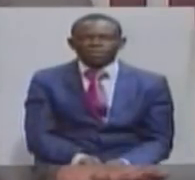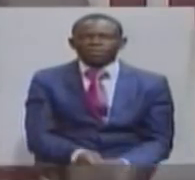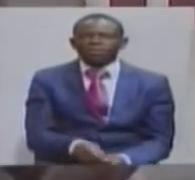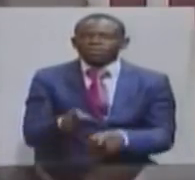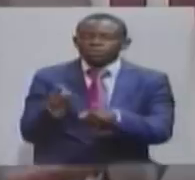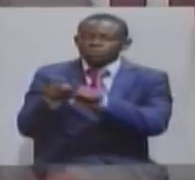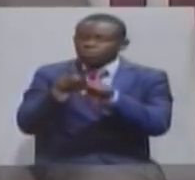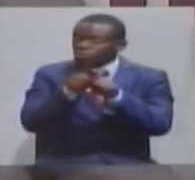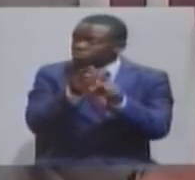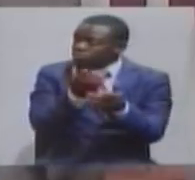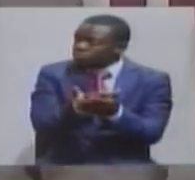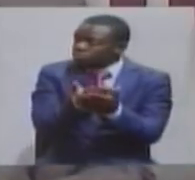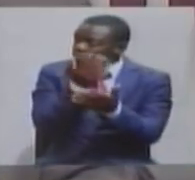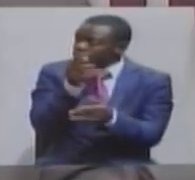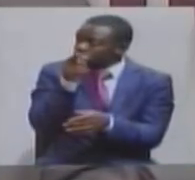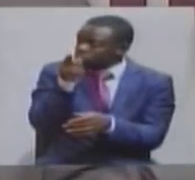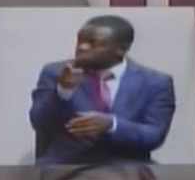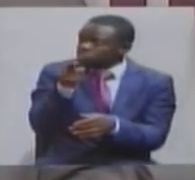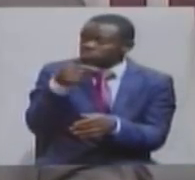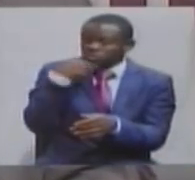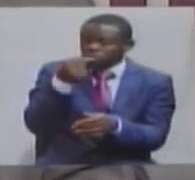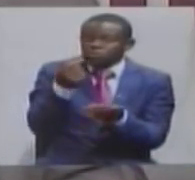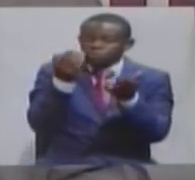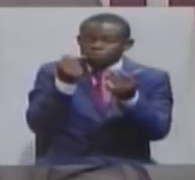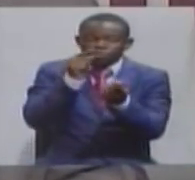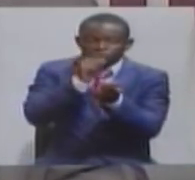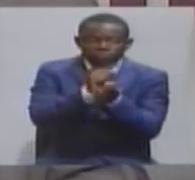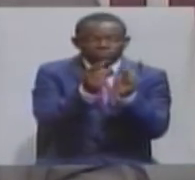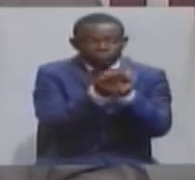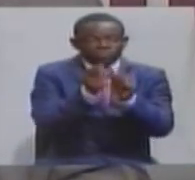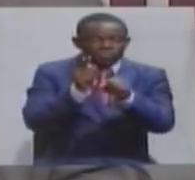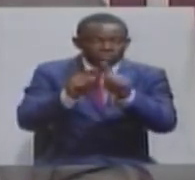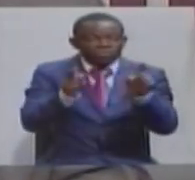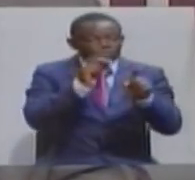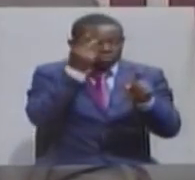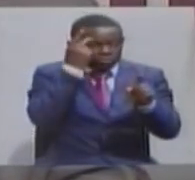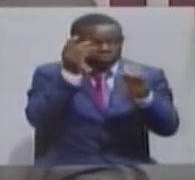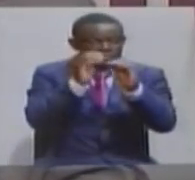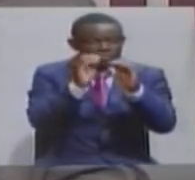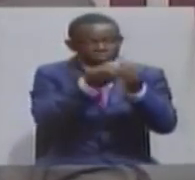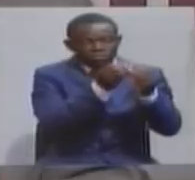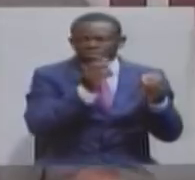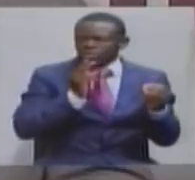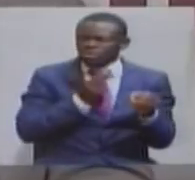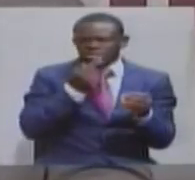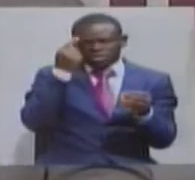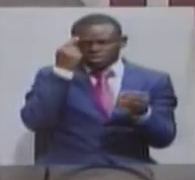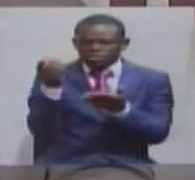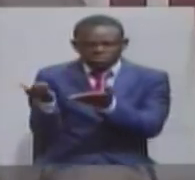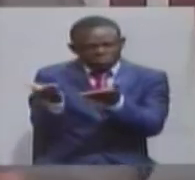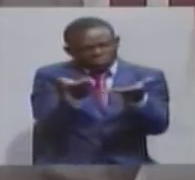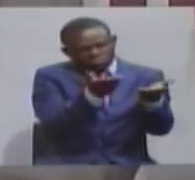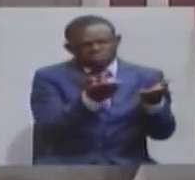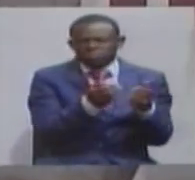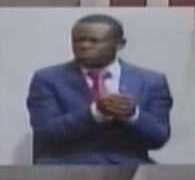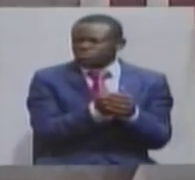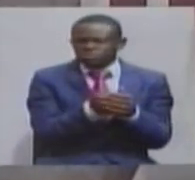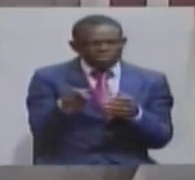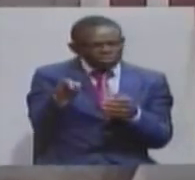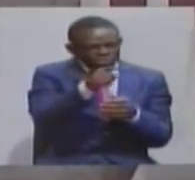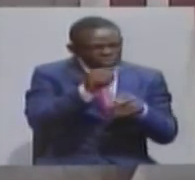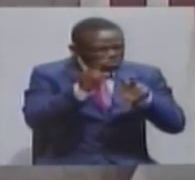the views of the others, we said, go ahead and get them. And let's see if those issues are different from what we already have. Fortunately for us, those